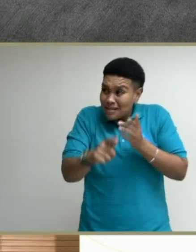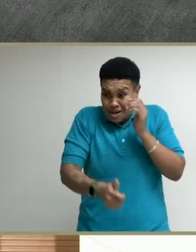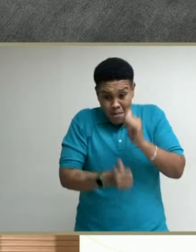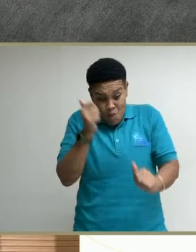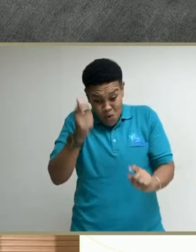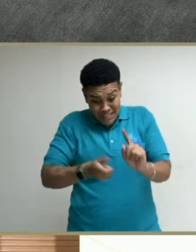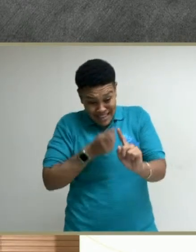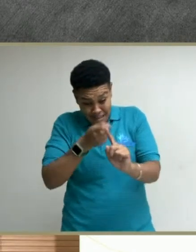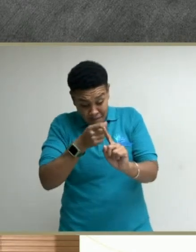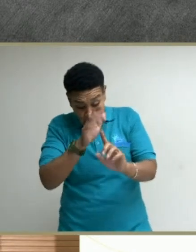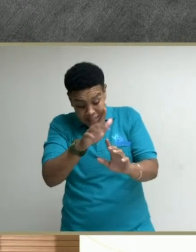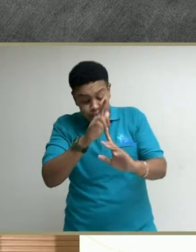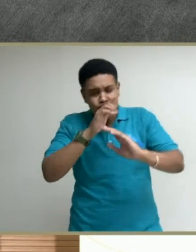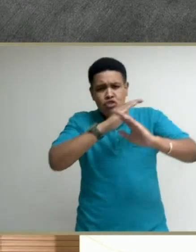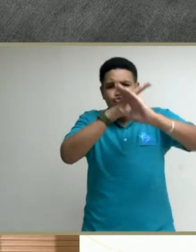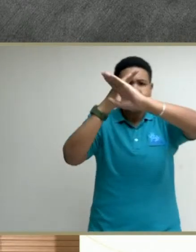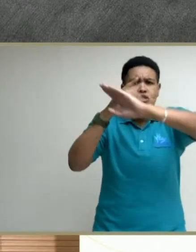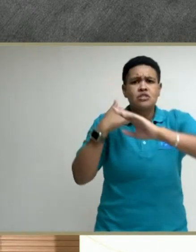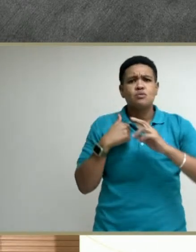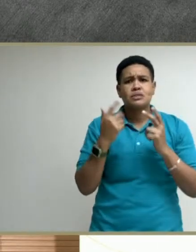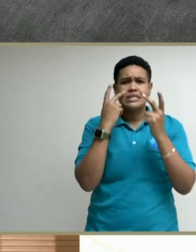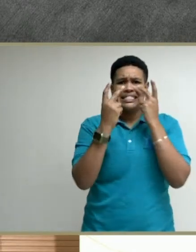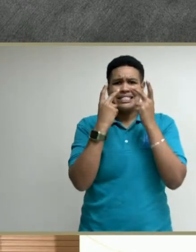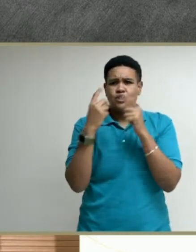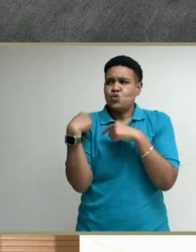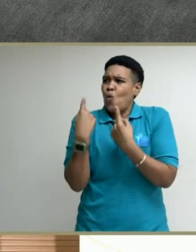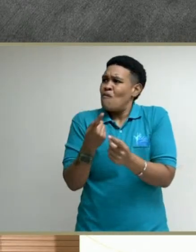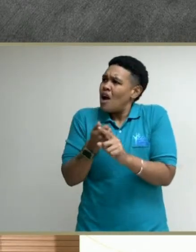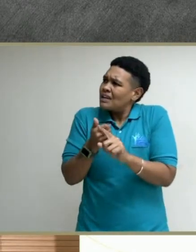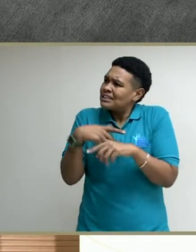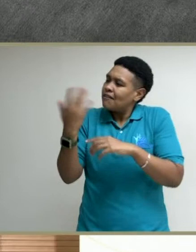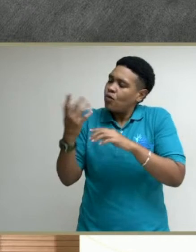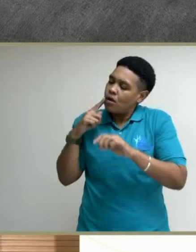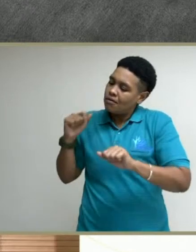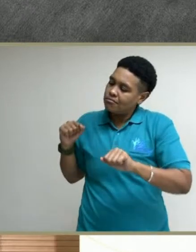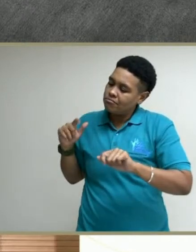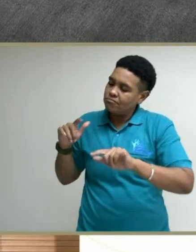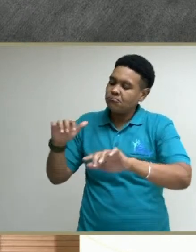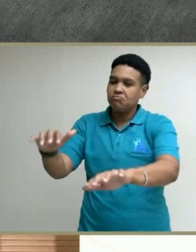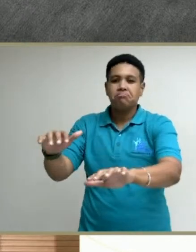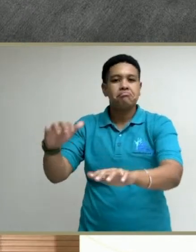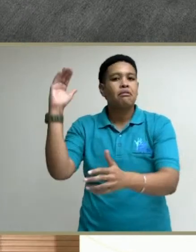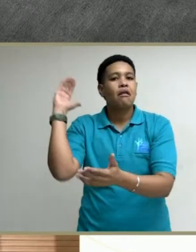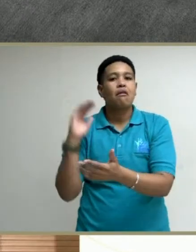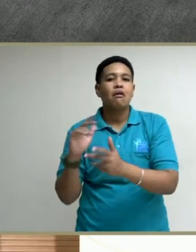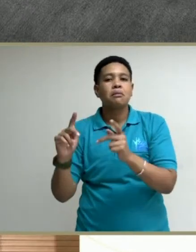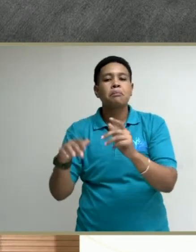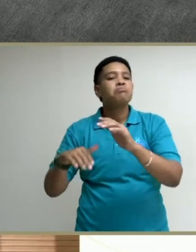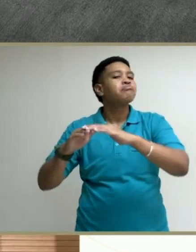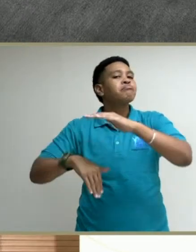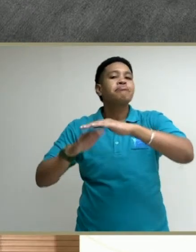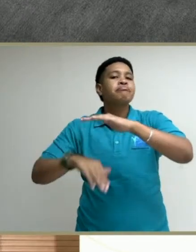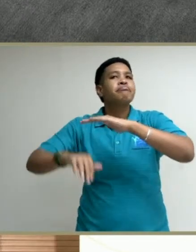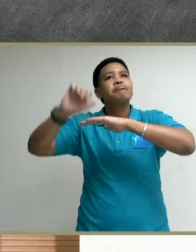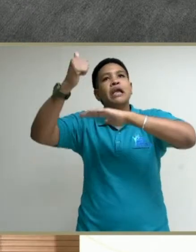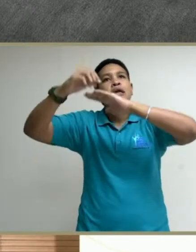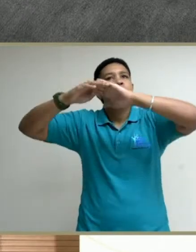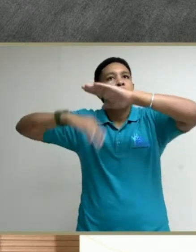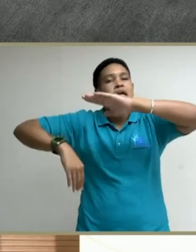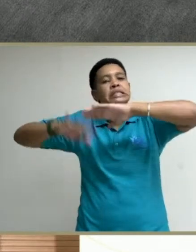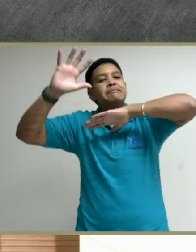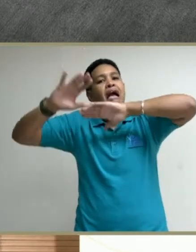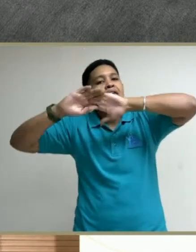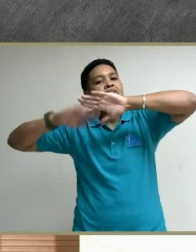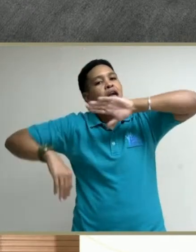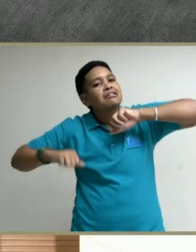effective restriction that we have seen has been the gathering restrictions, where we would have put